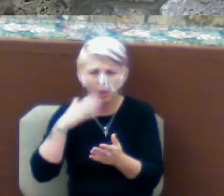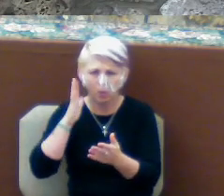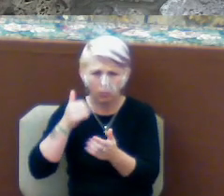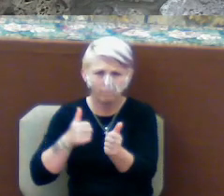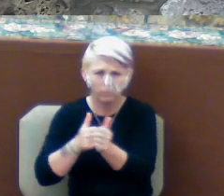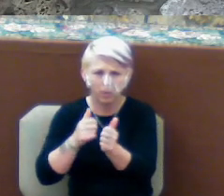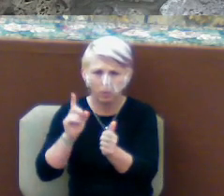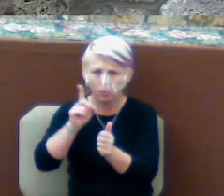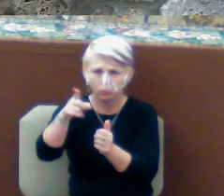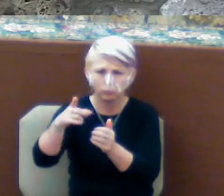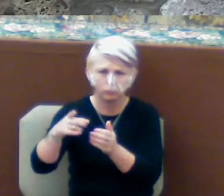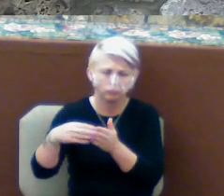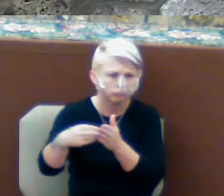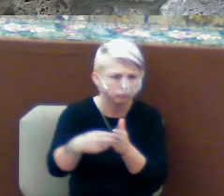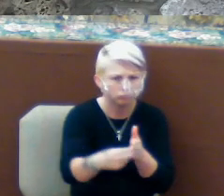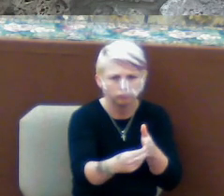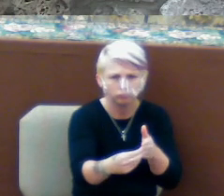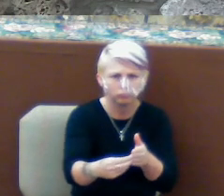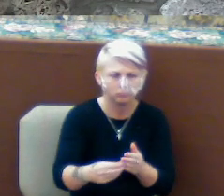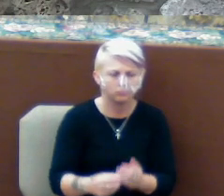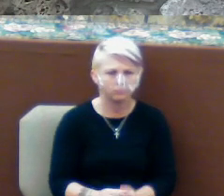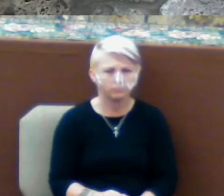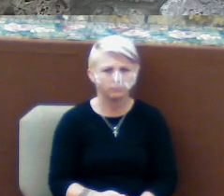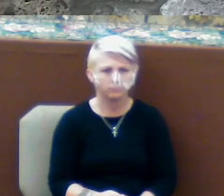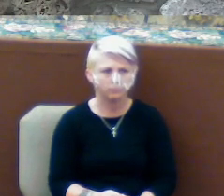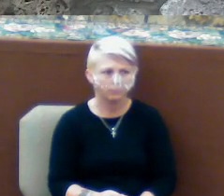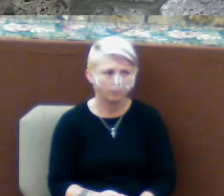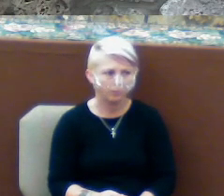where you guide.